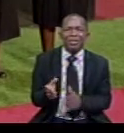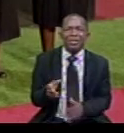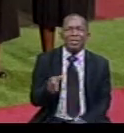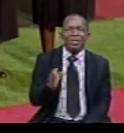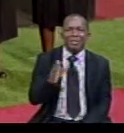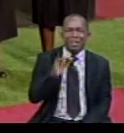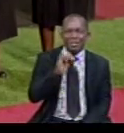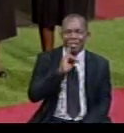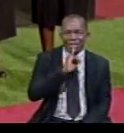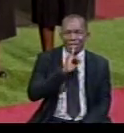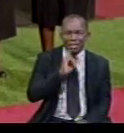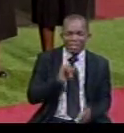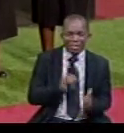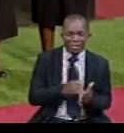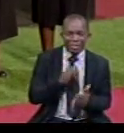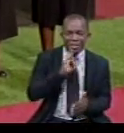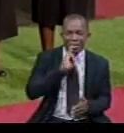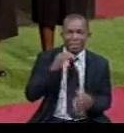Jesus,